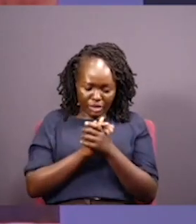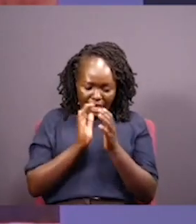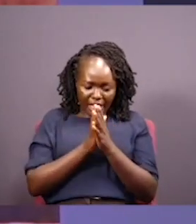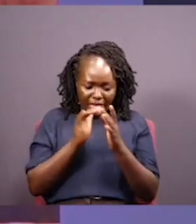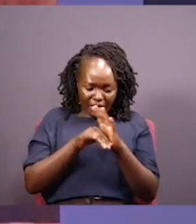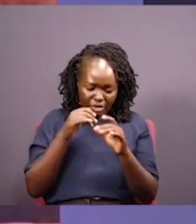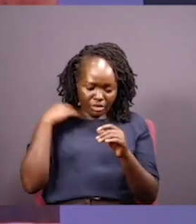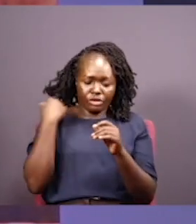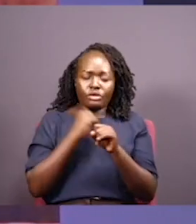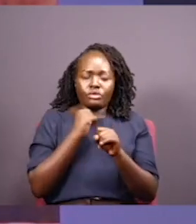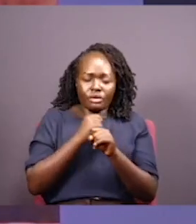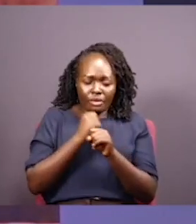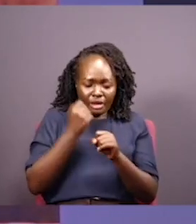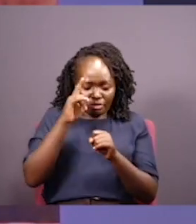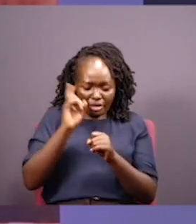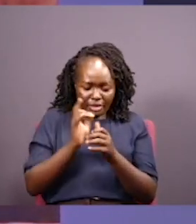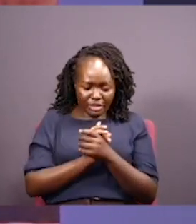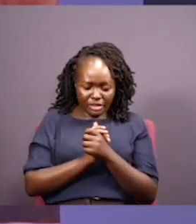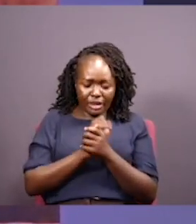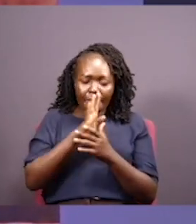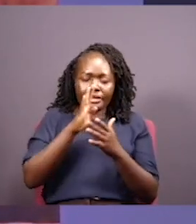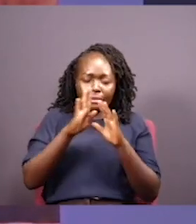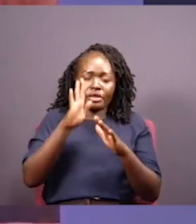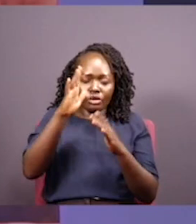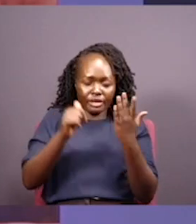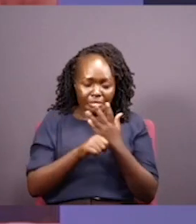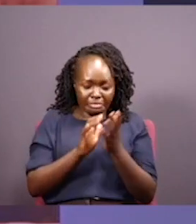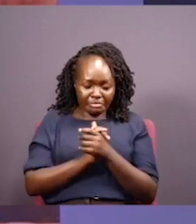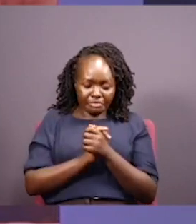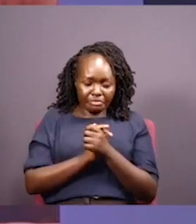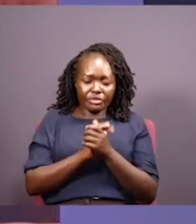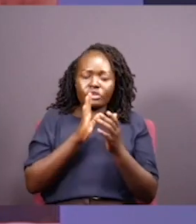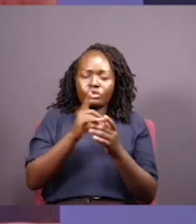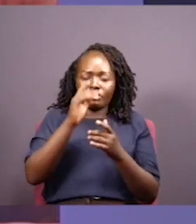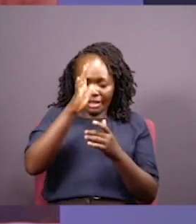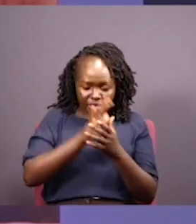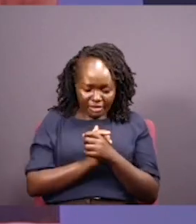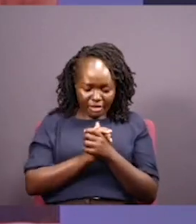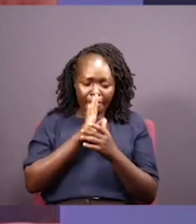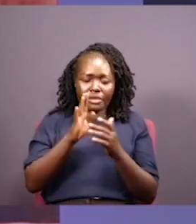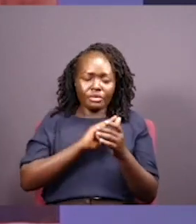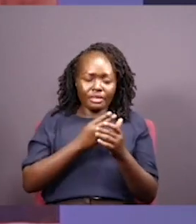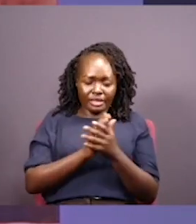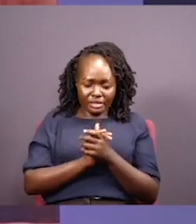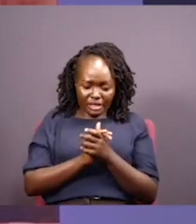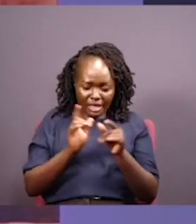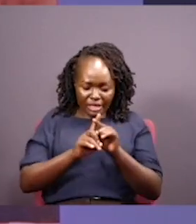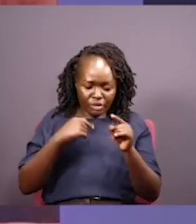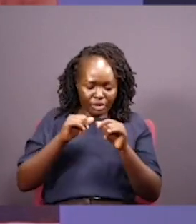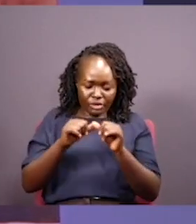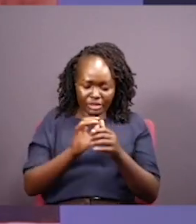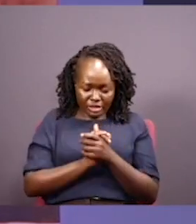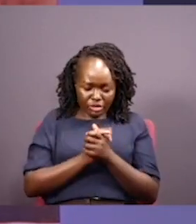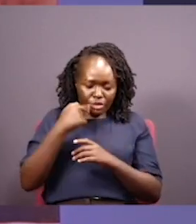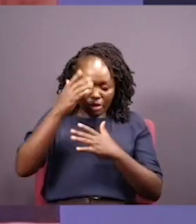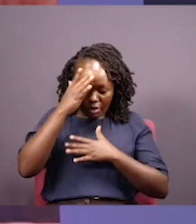the ministry. Blessed be your name. And so, mighty Father, be with us as we proceed. We honor you and